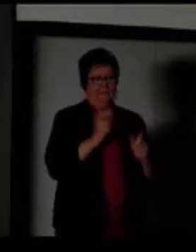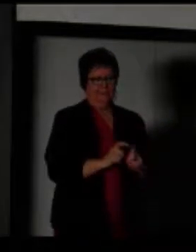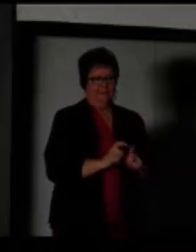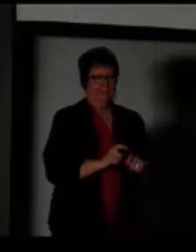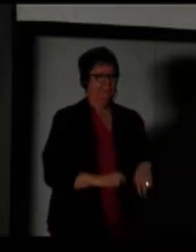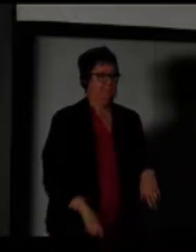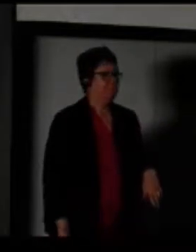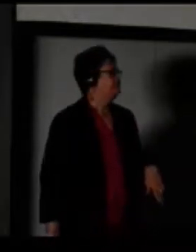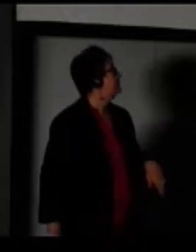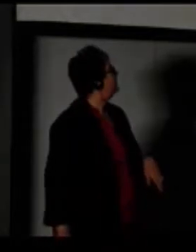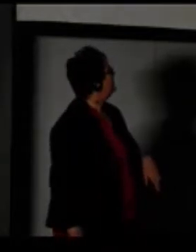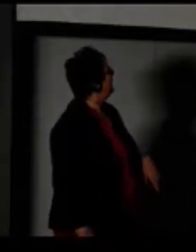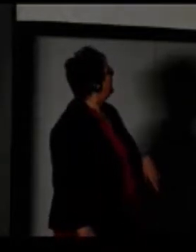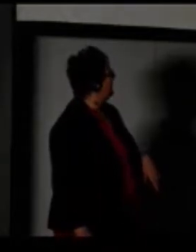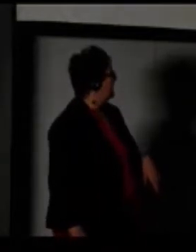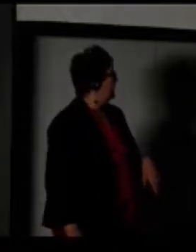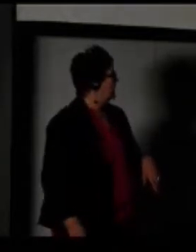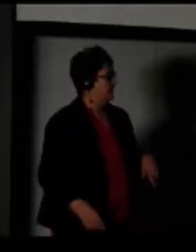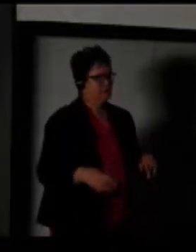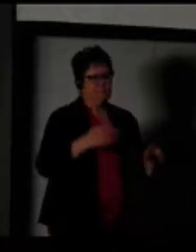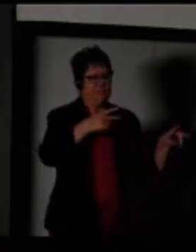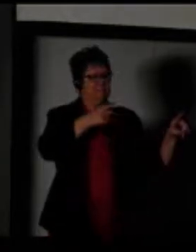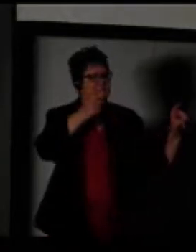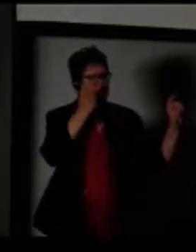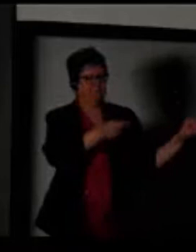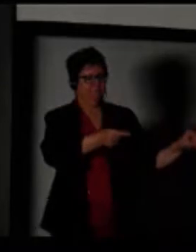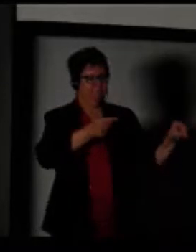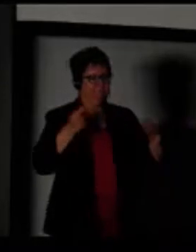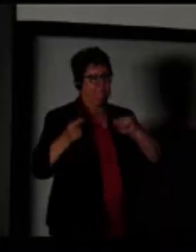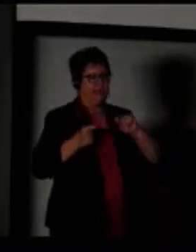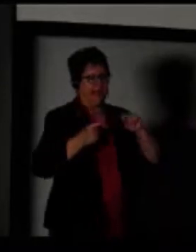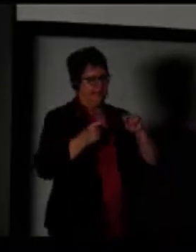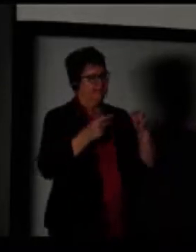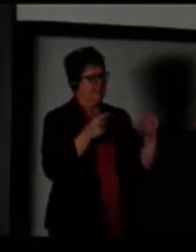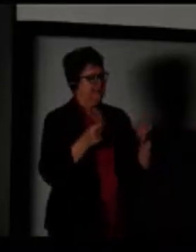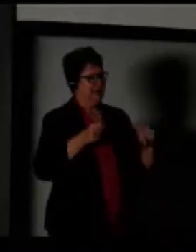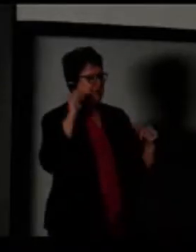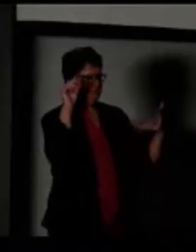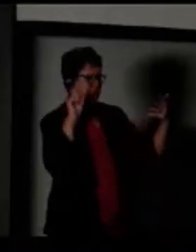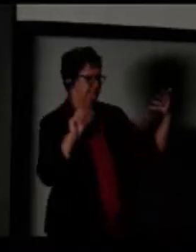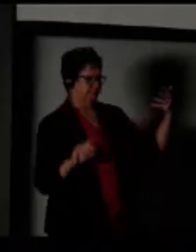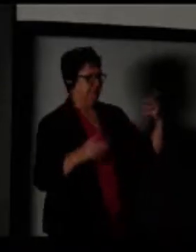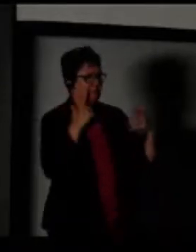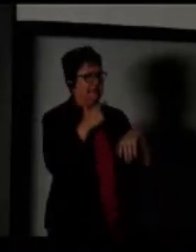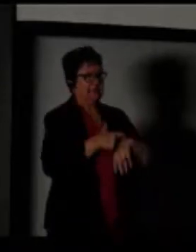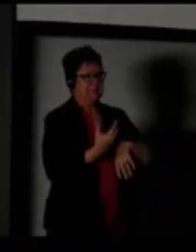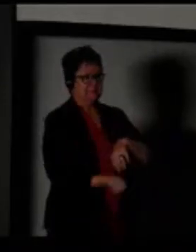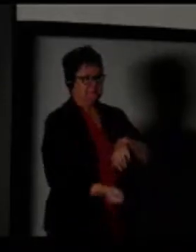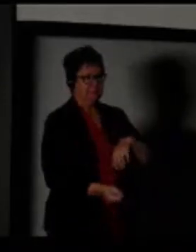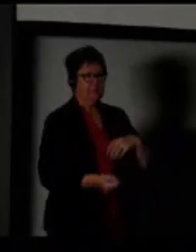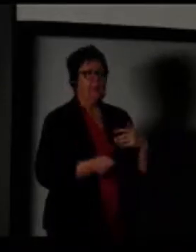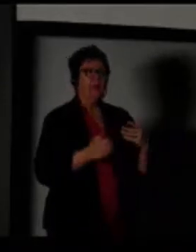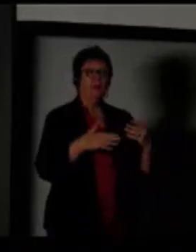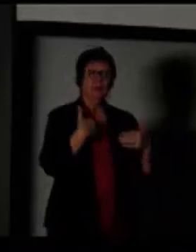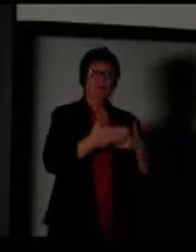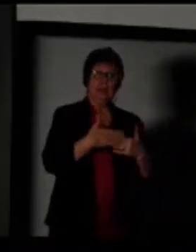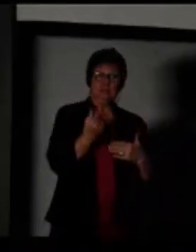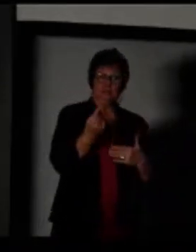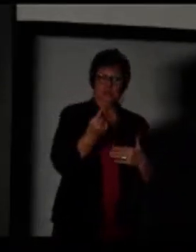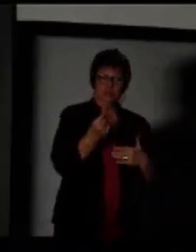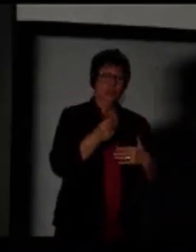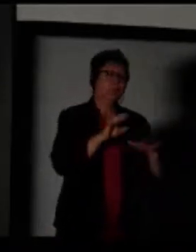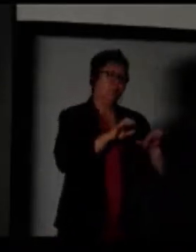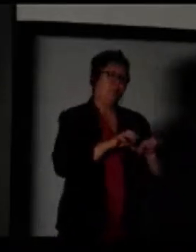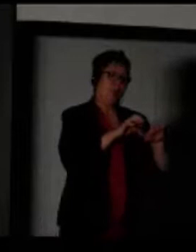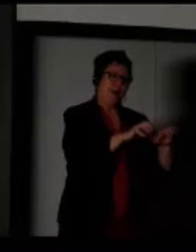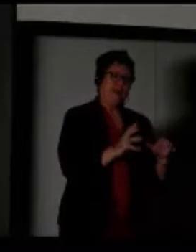All right. I'm going to run through these quickly because I'm out of my time. So a couple next steps, we're going to look at an audience engagement